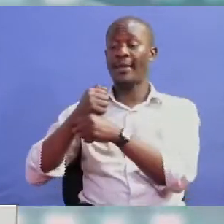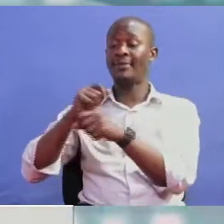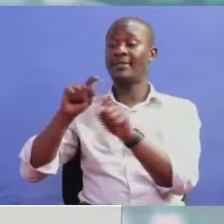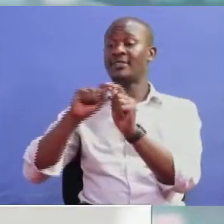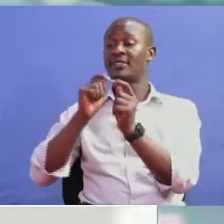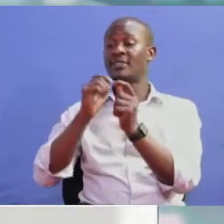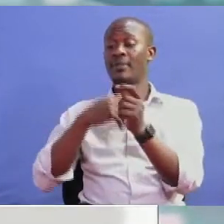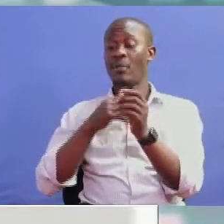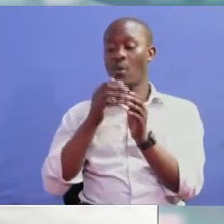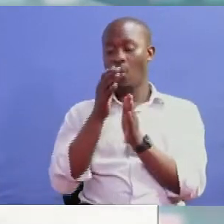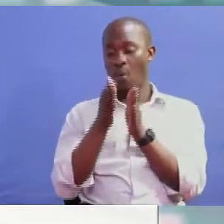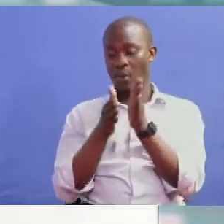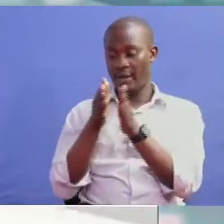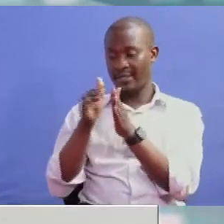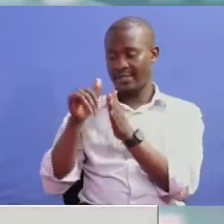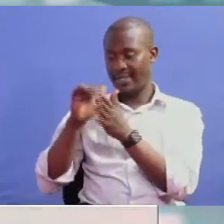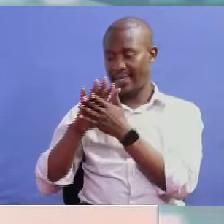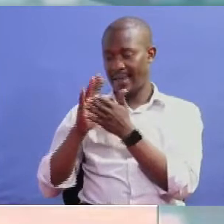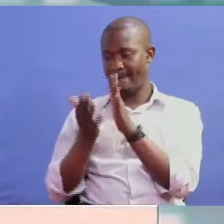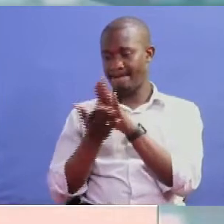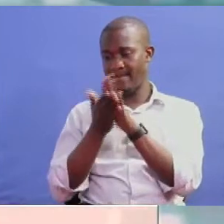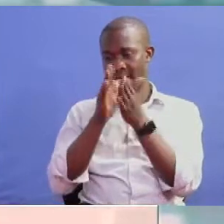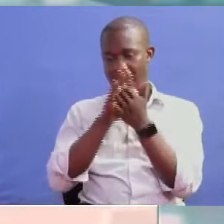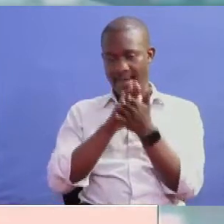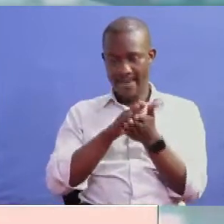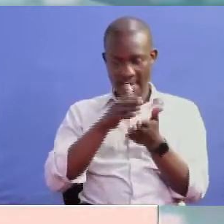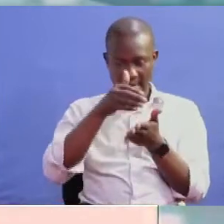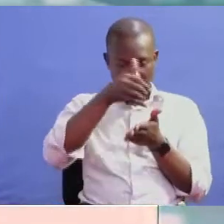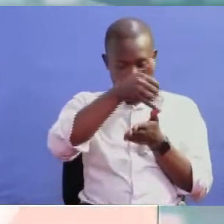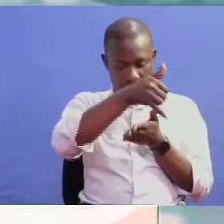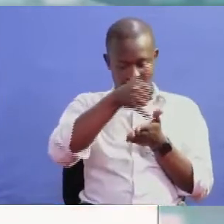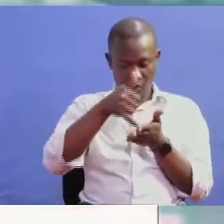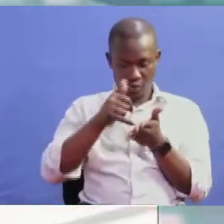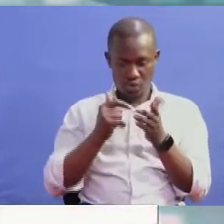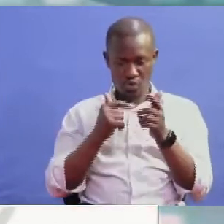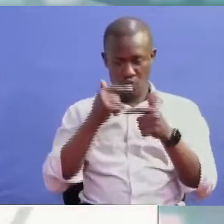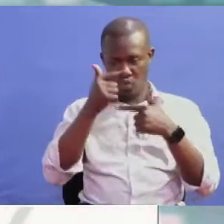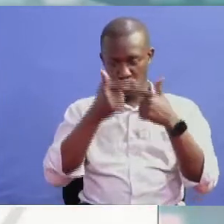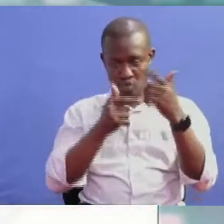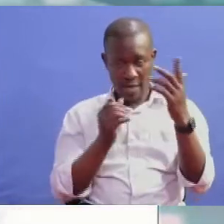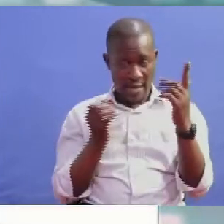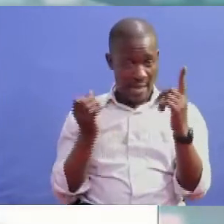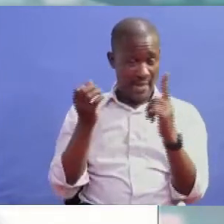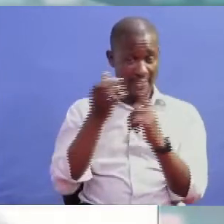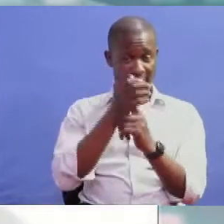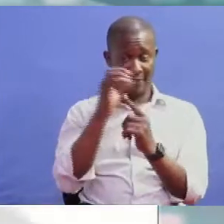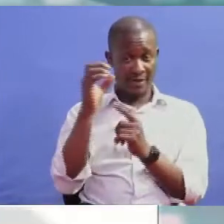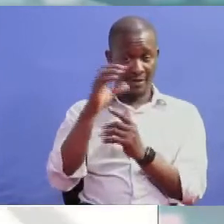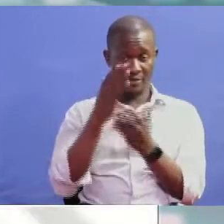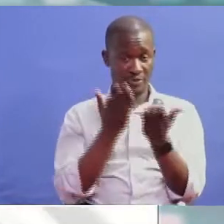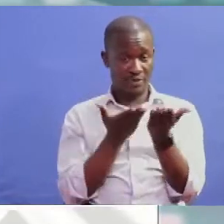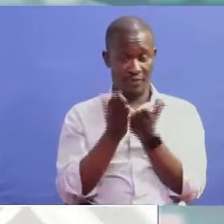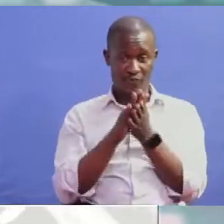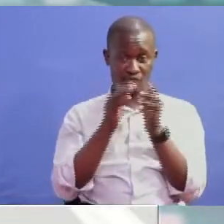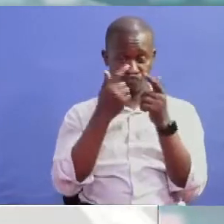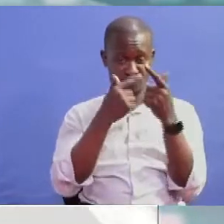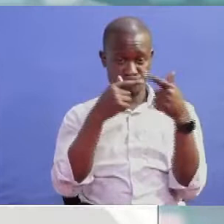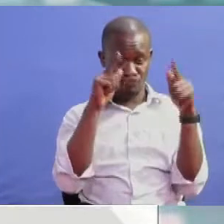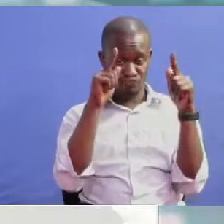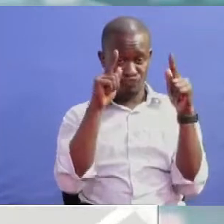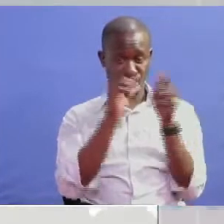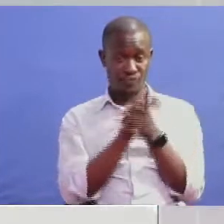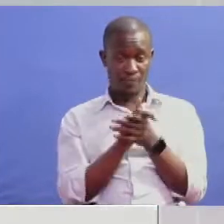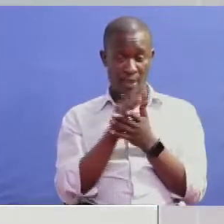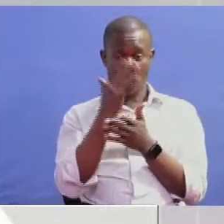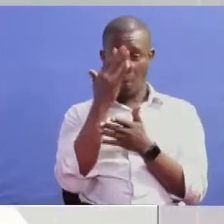and organizations in becoming aligned towards achieving customer service excellence. So